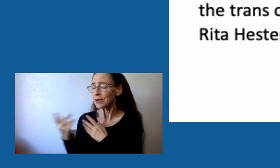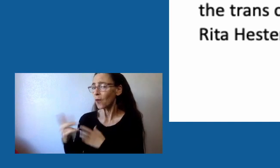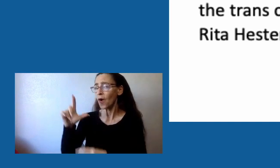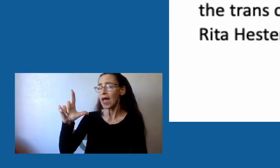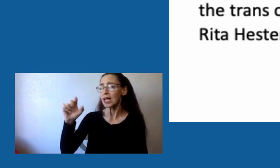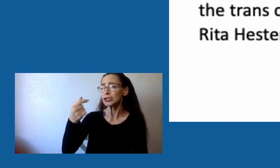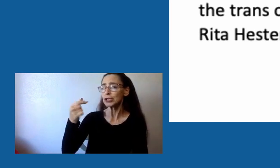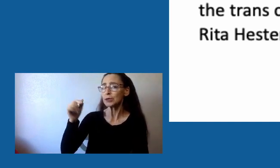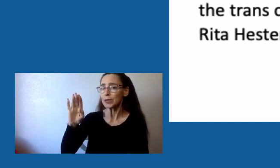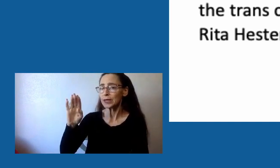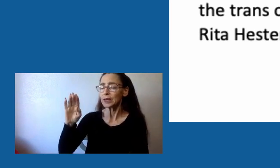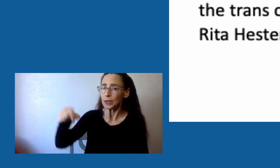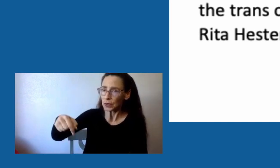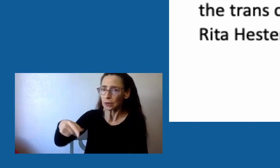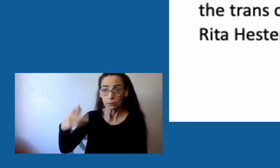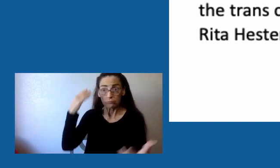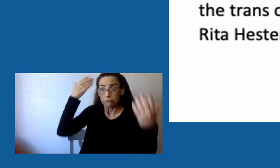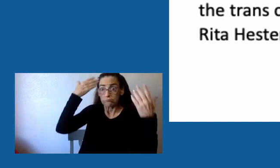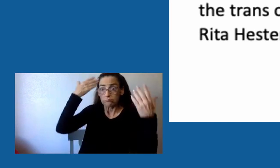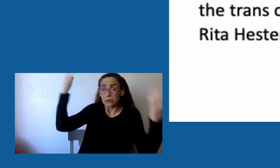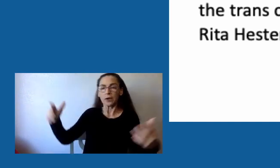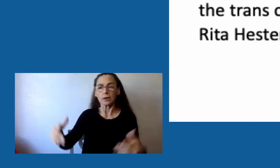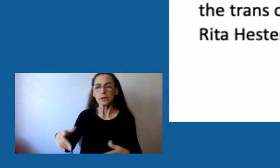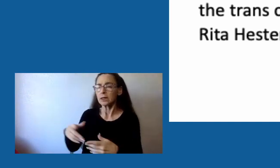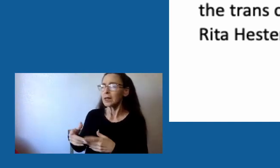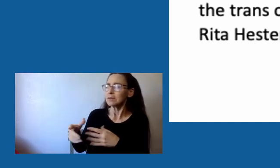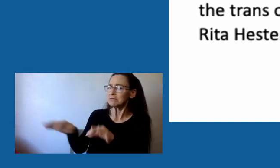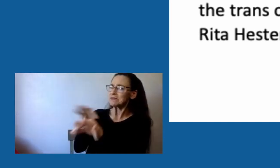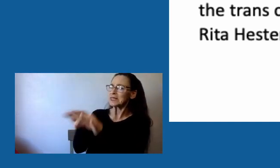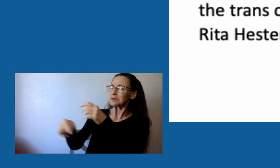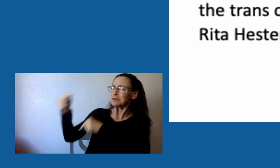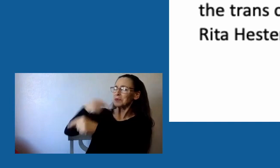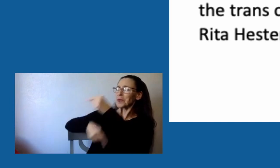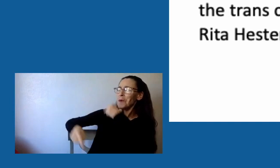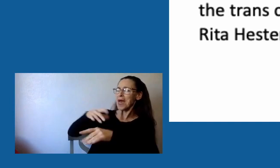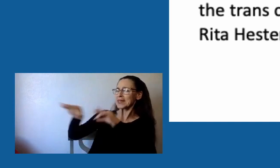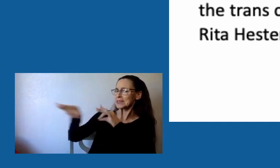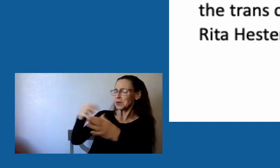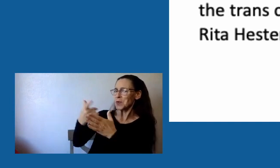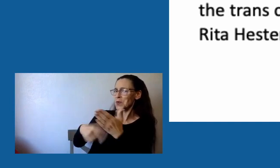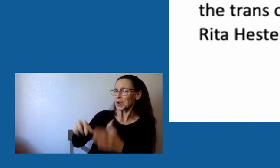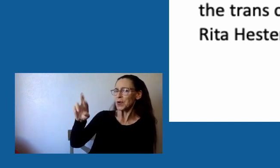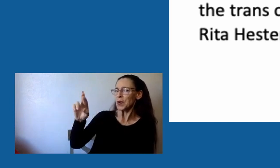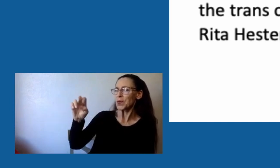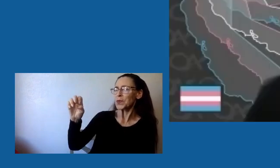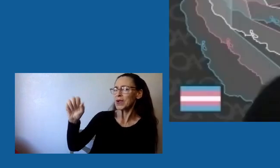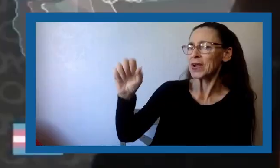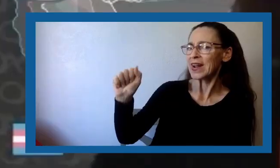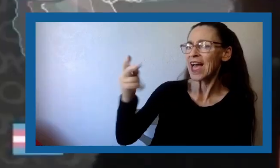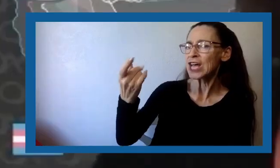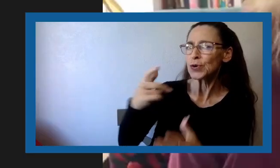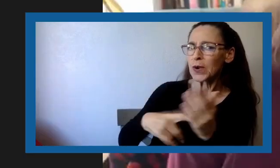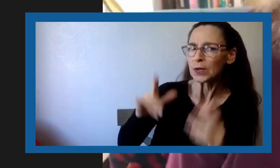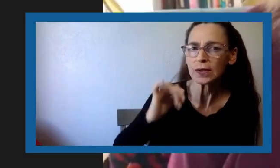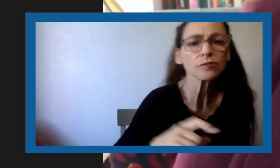LGBT community, maybe just not aware, can you just briefly take us back to that time period and talk about Rita Hestard and what it was like?